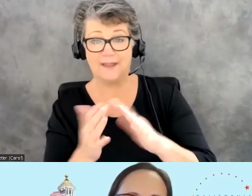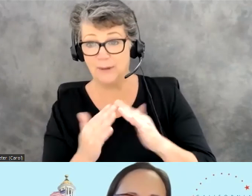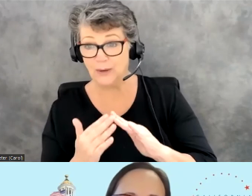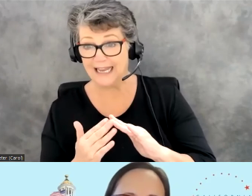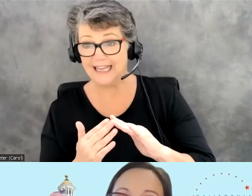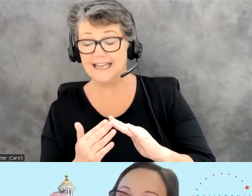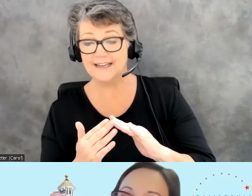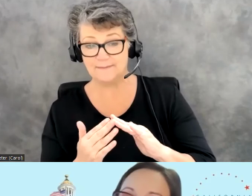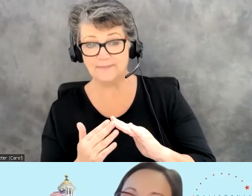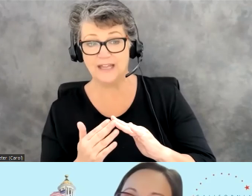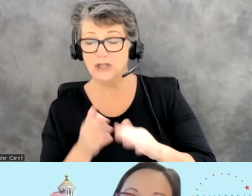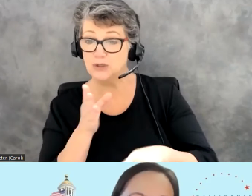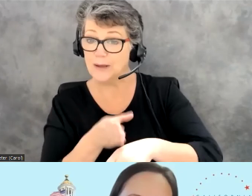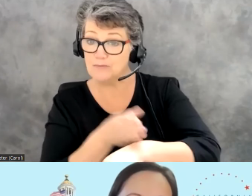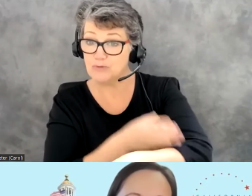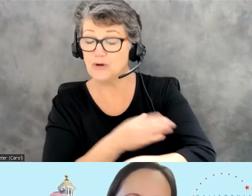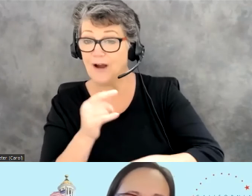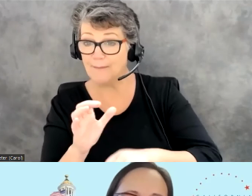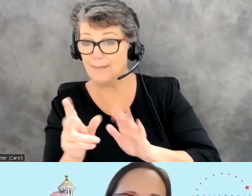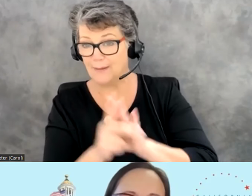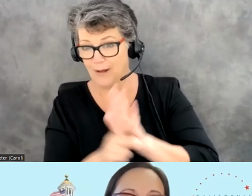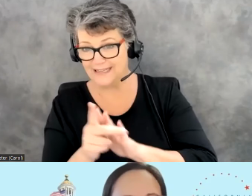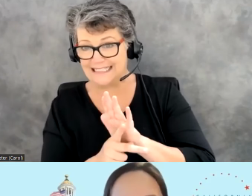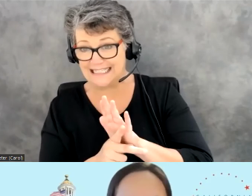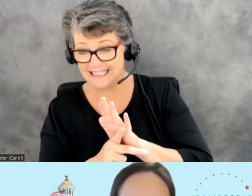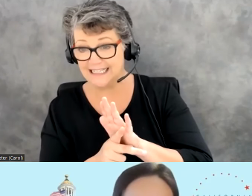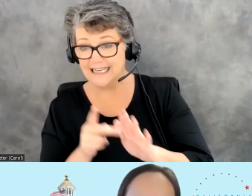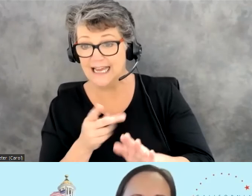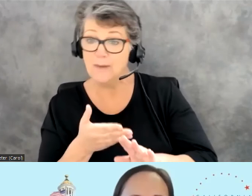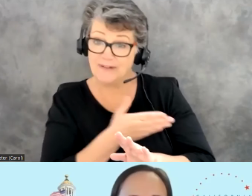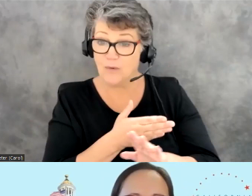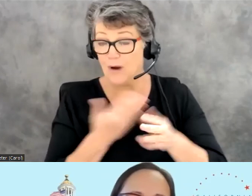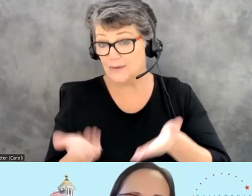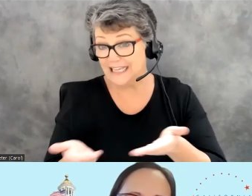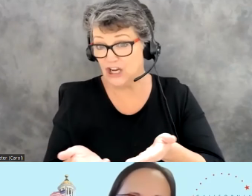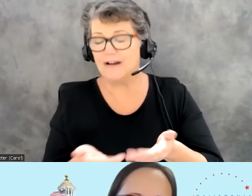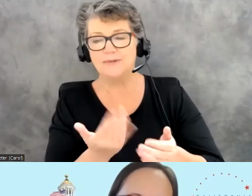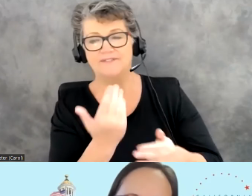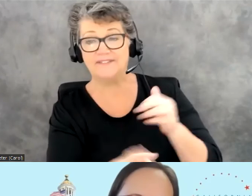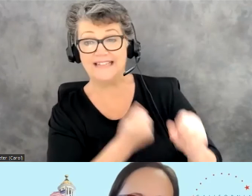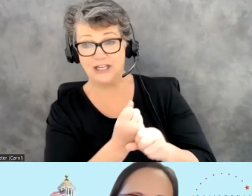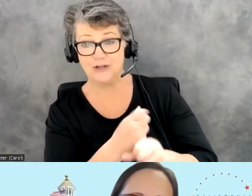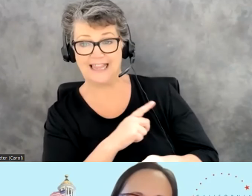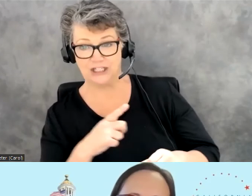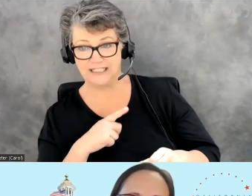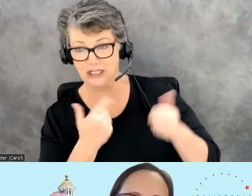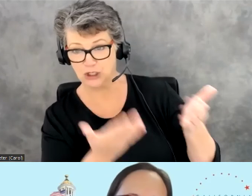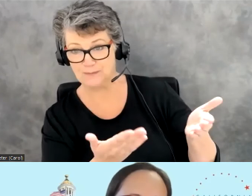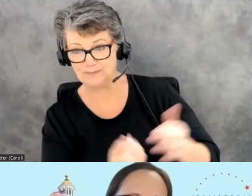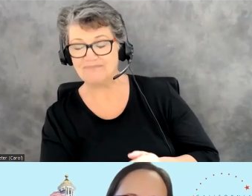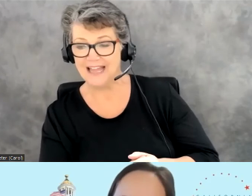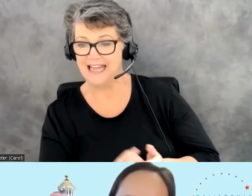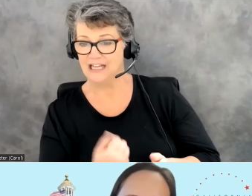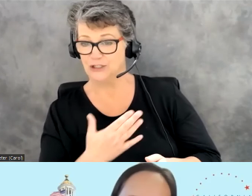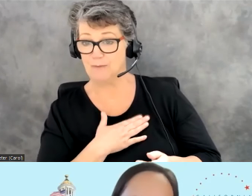to improve our public policies. Before being at the council, I spent 15 years in the legislature, so